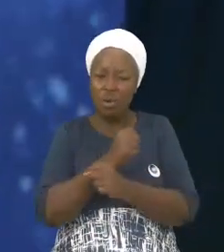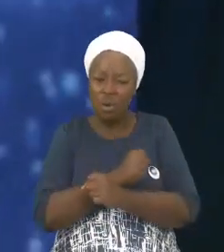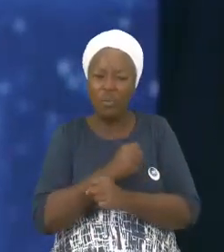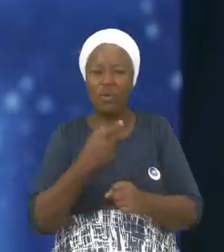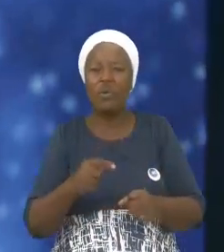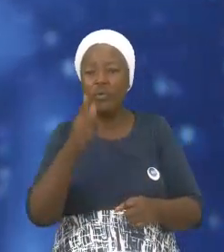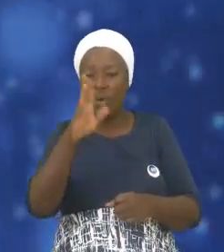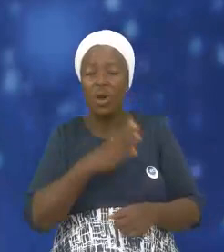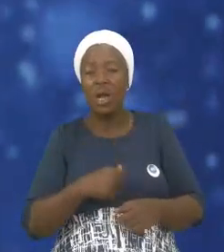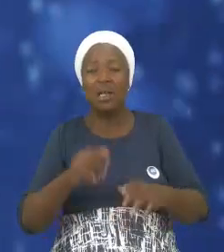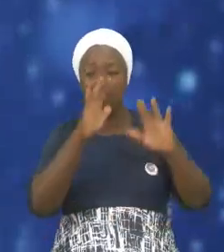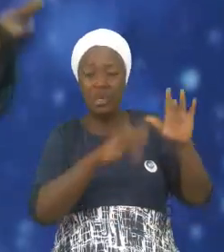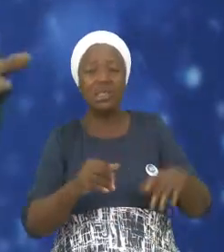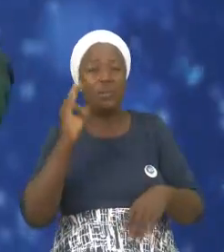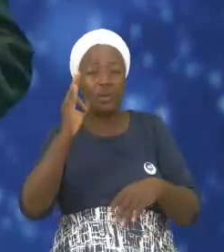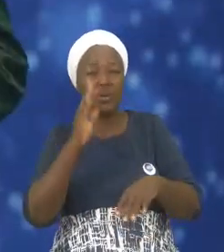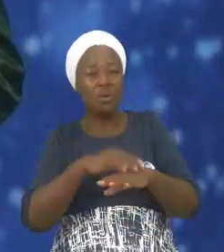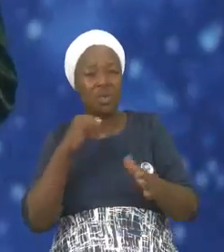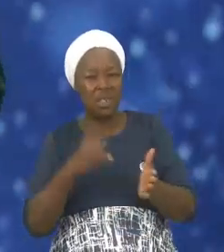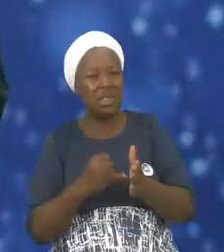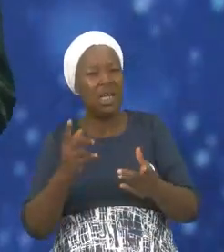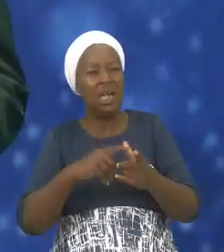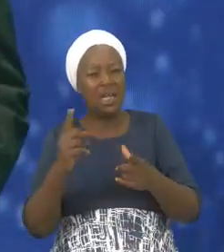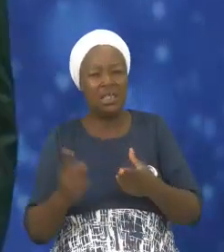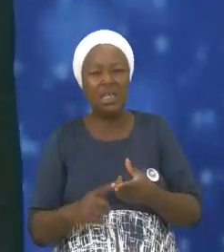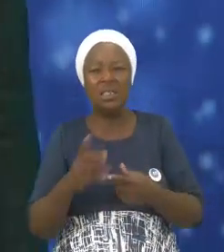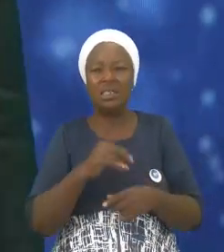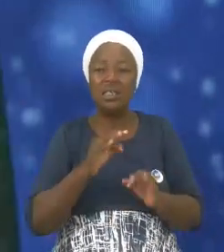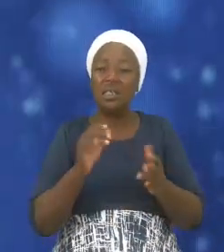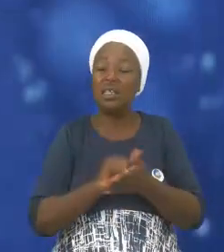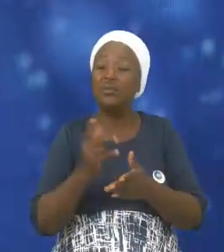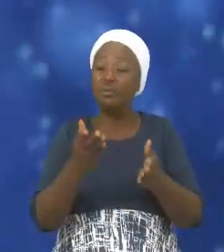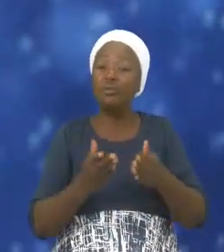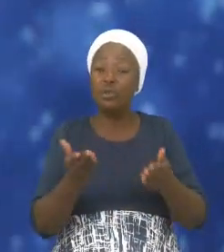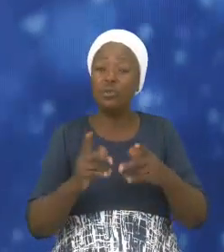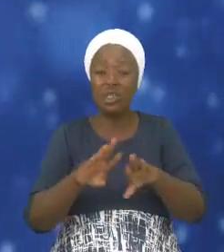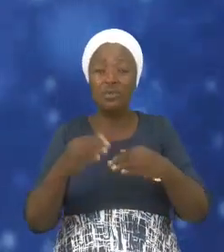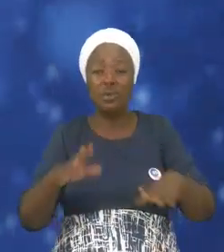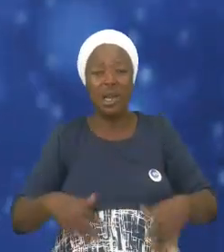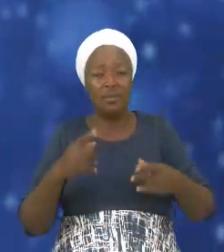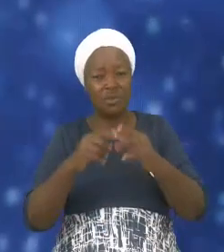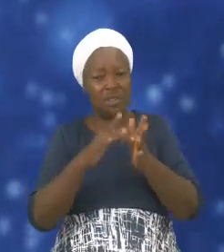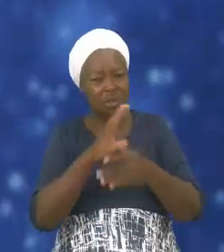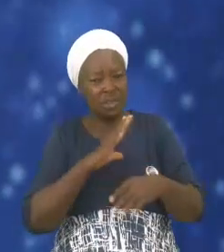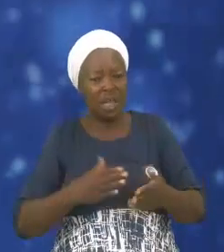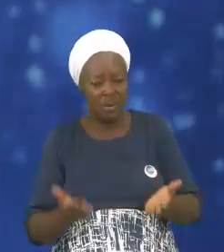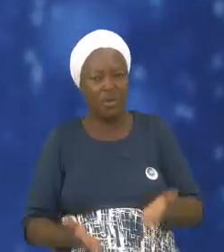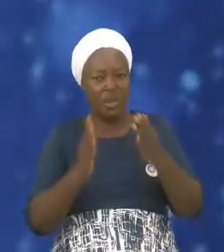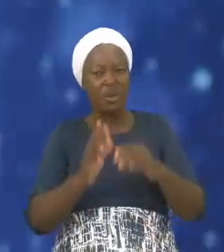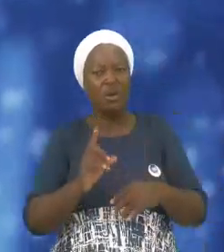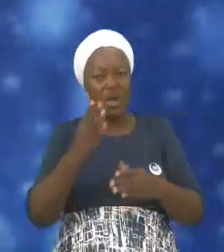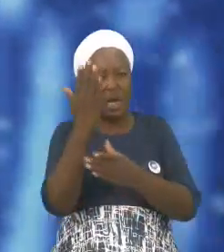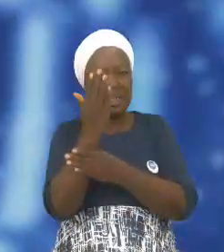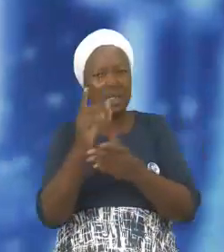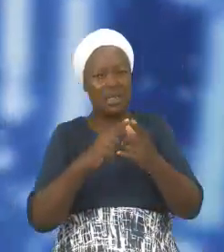of God. And I said, if you are going to give your life to the Lord, raise up your hand. And you know, people raised up their hands, and then we prayed.